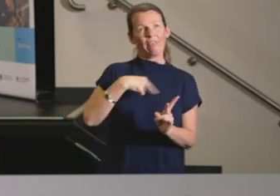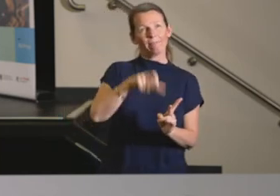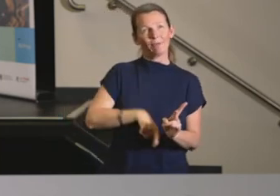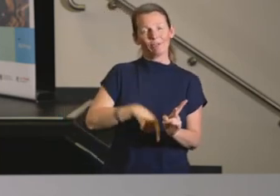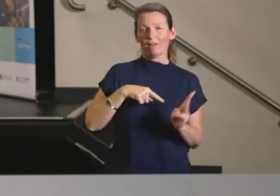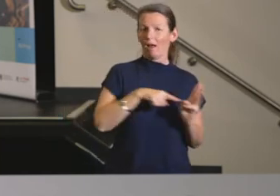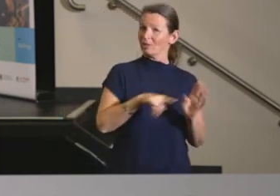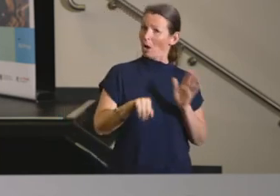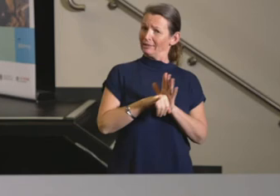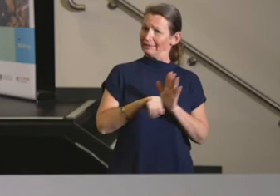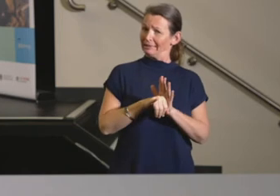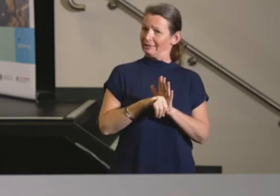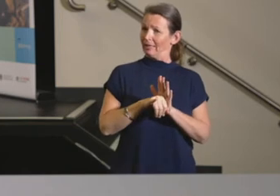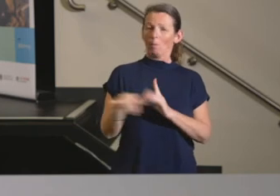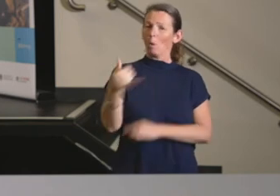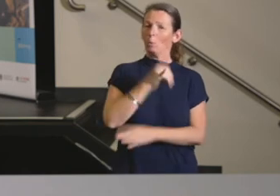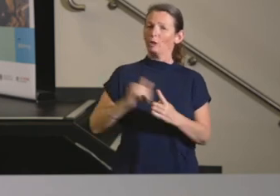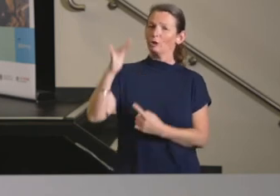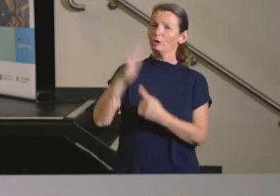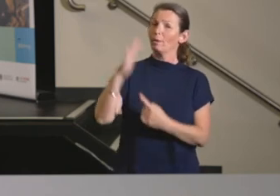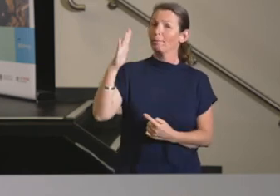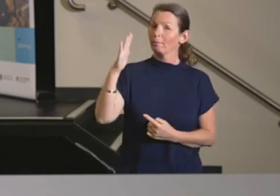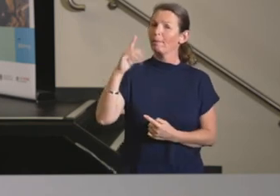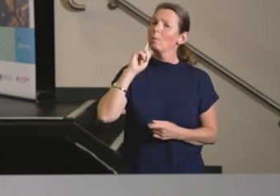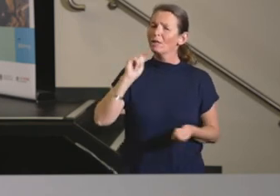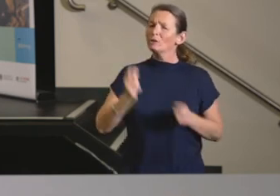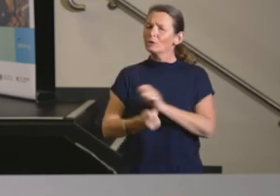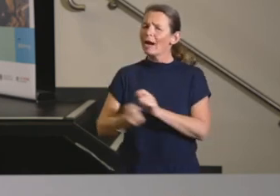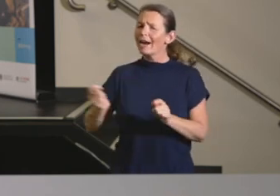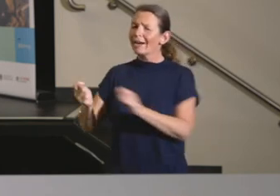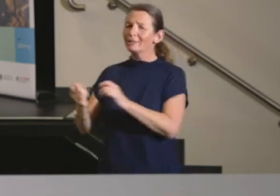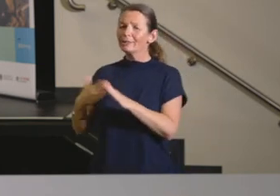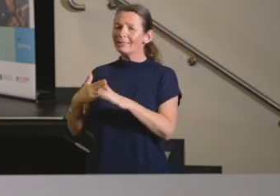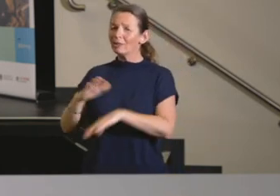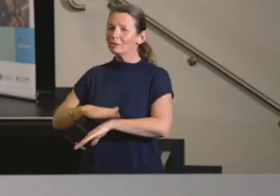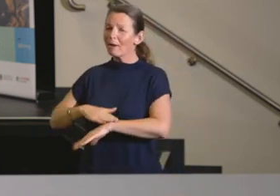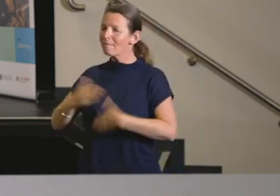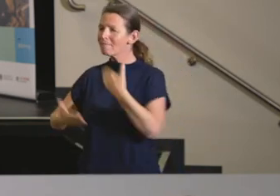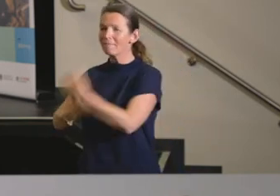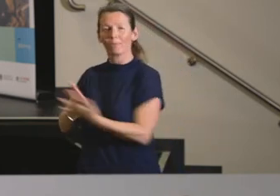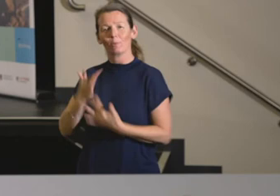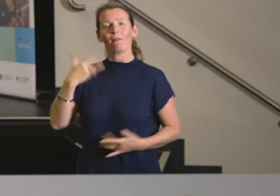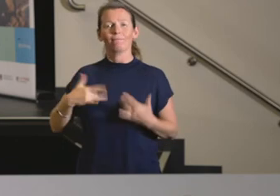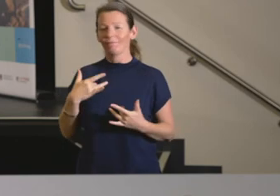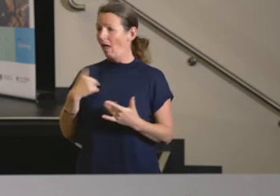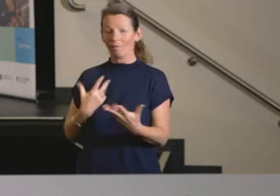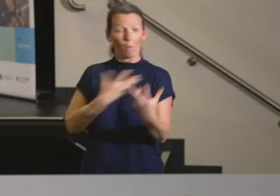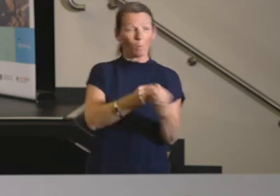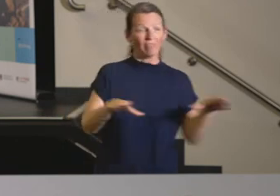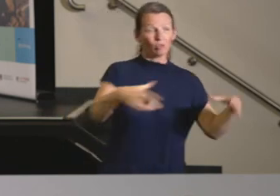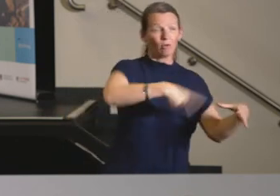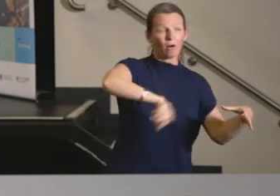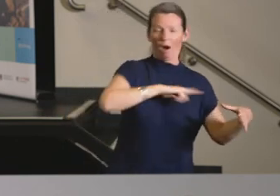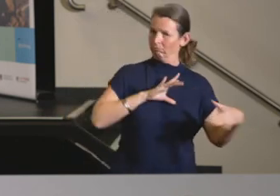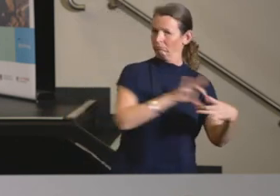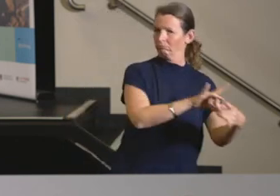the identity that has prominence changes over time. So, and in different circumstances and with different people. So